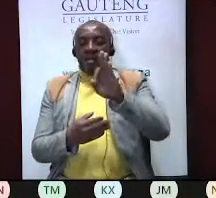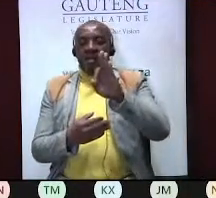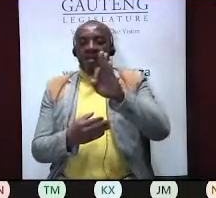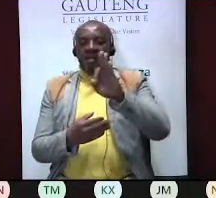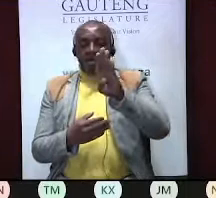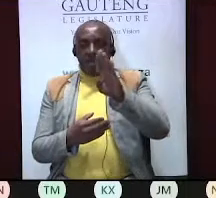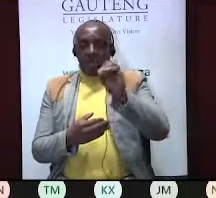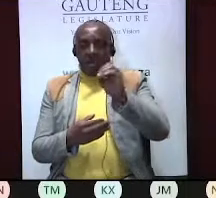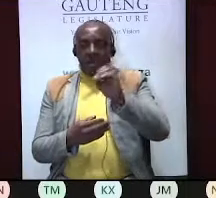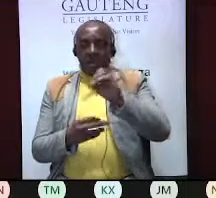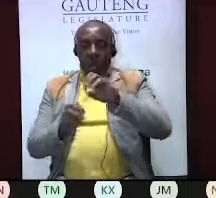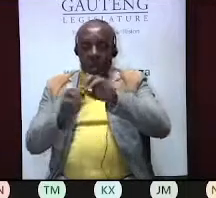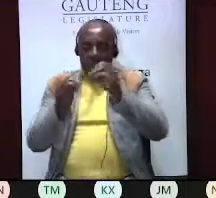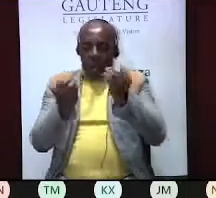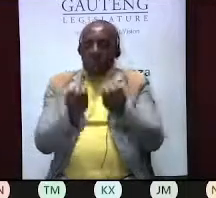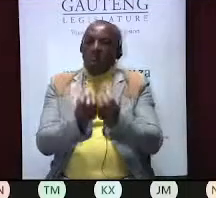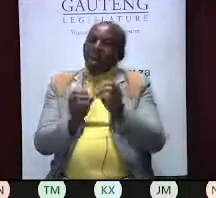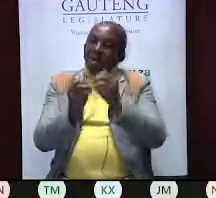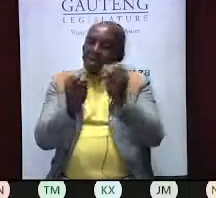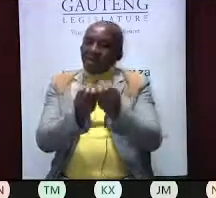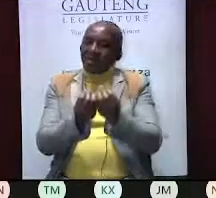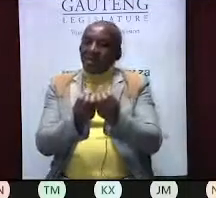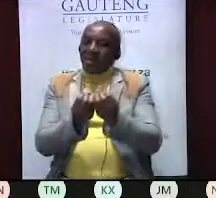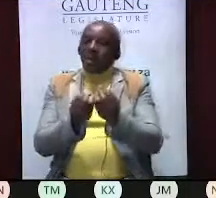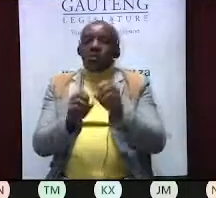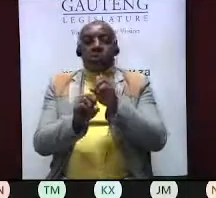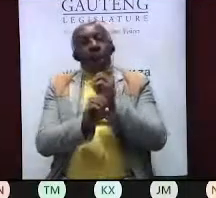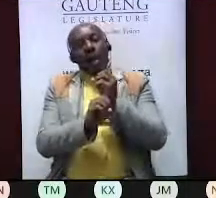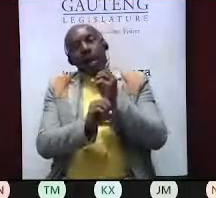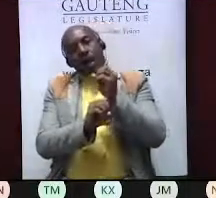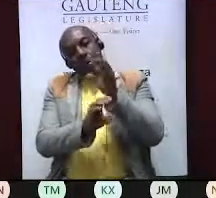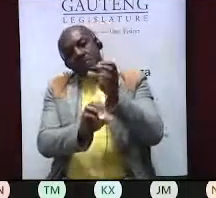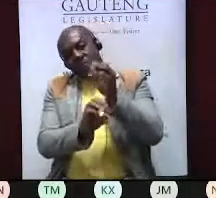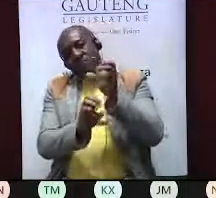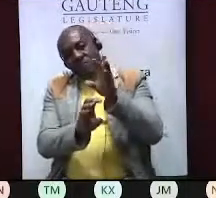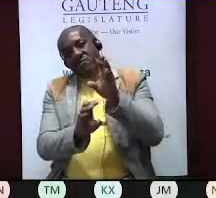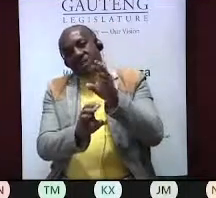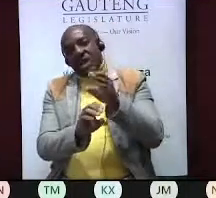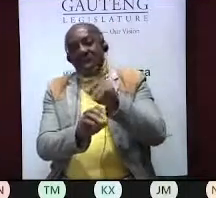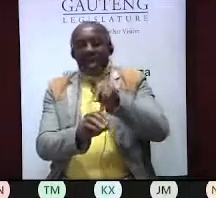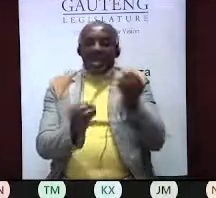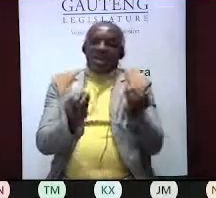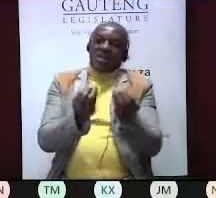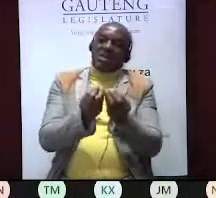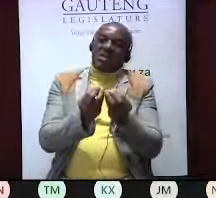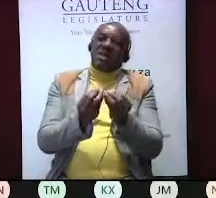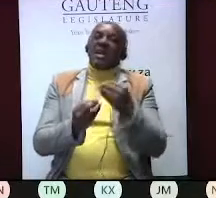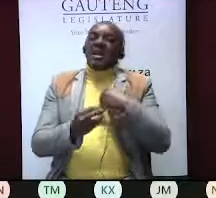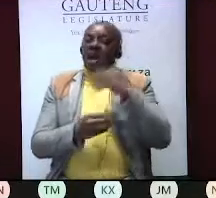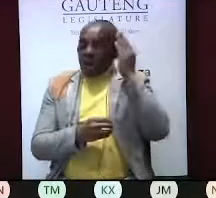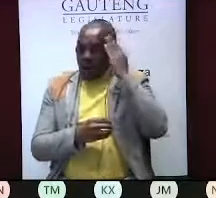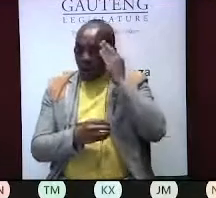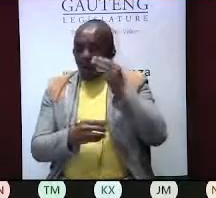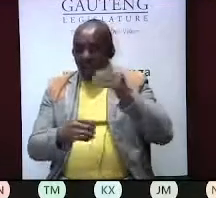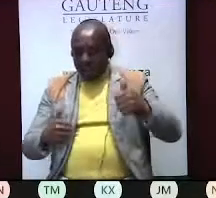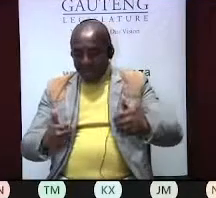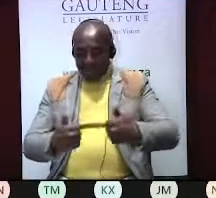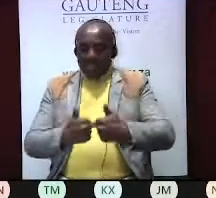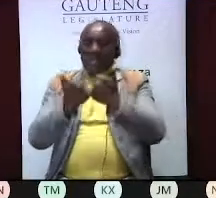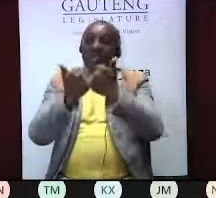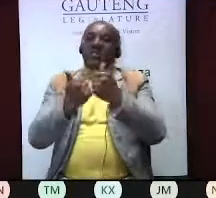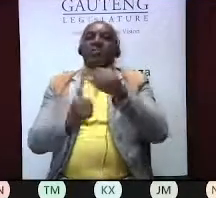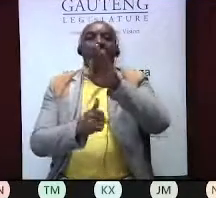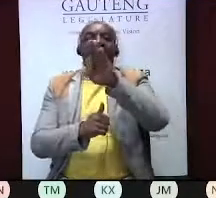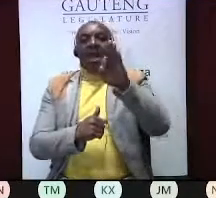address all forms of social ills. We are all aware of the challenges around